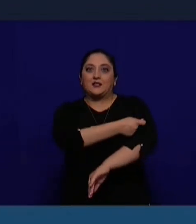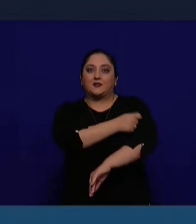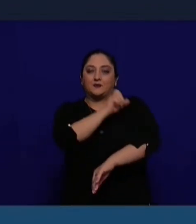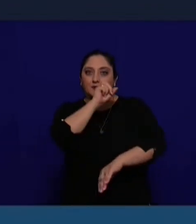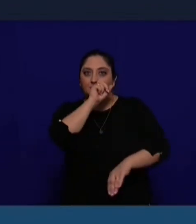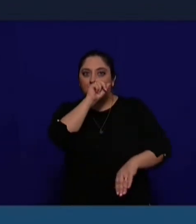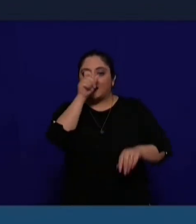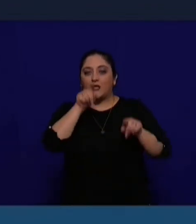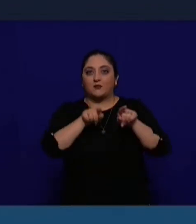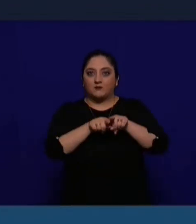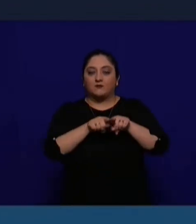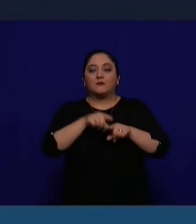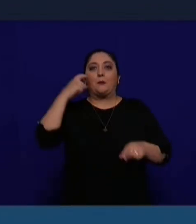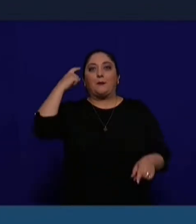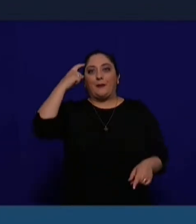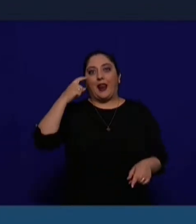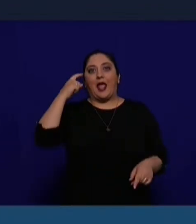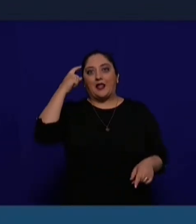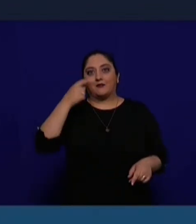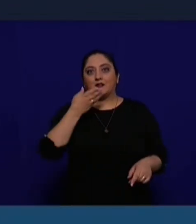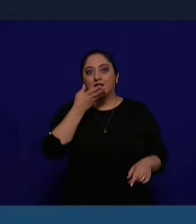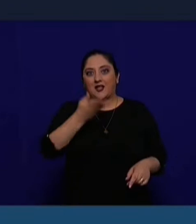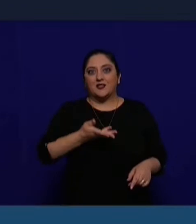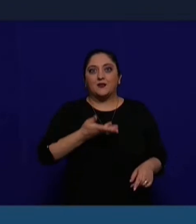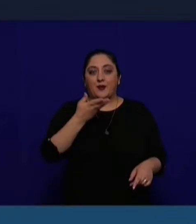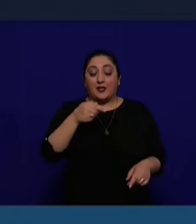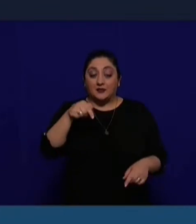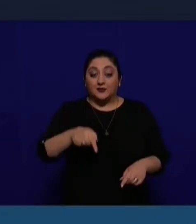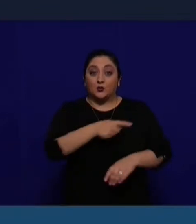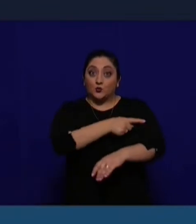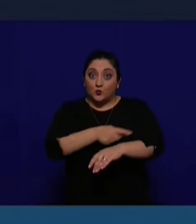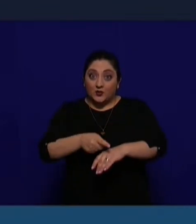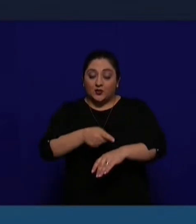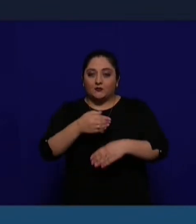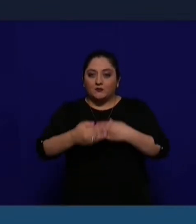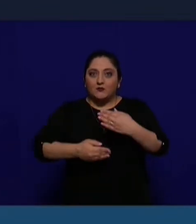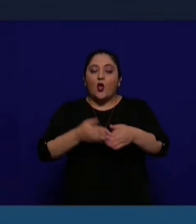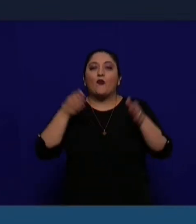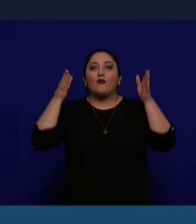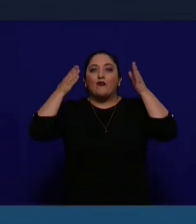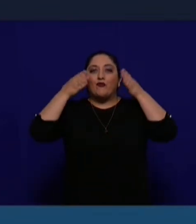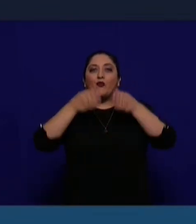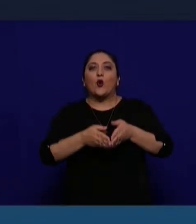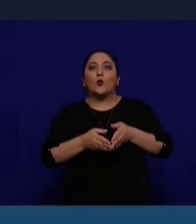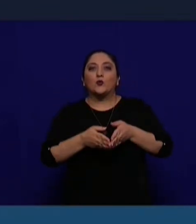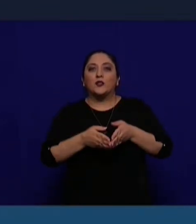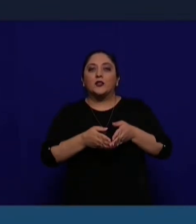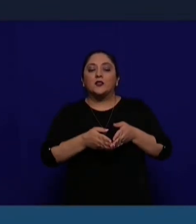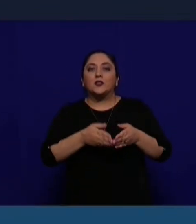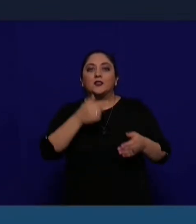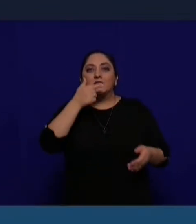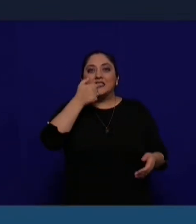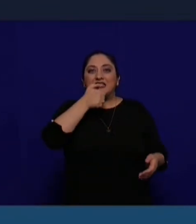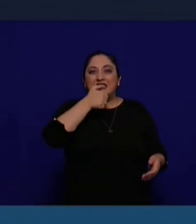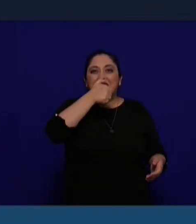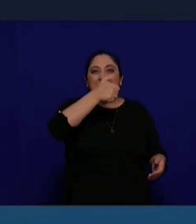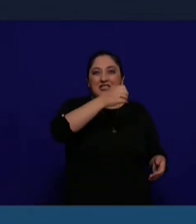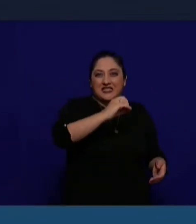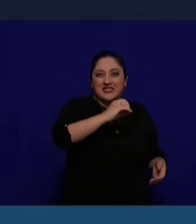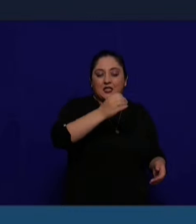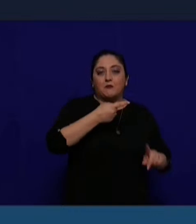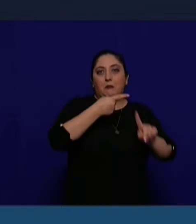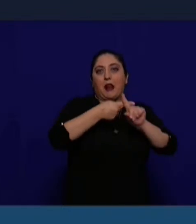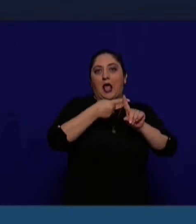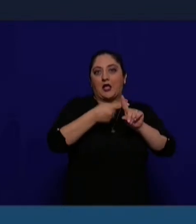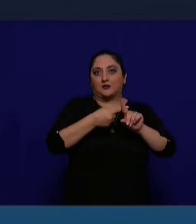the strategy that we had outlined, and during these weeks we are focusing on people who are aged over 60 years of